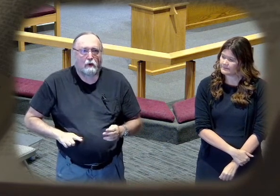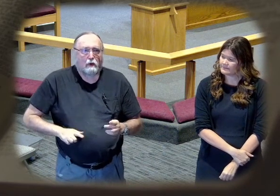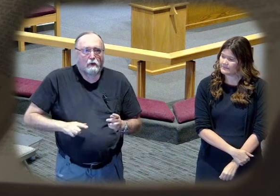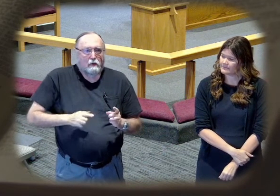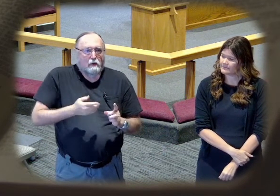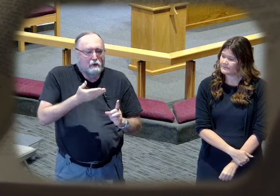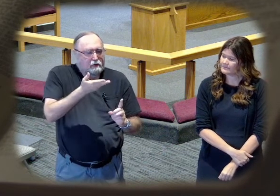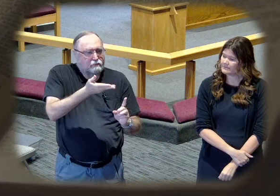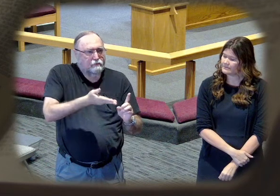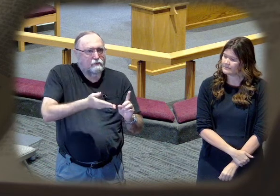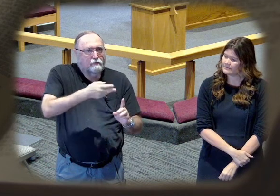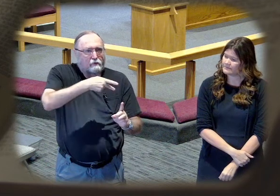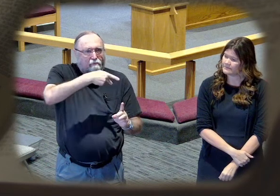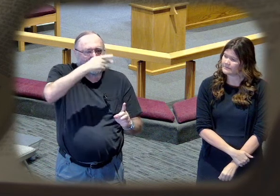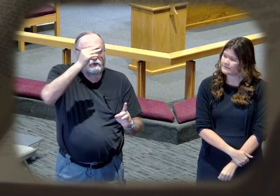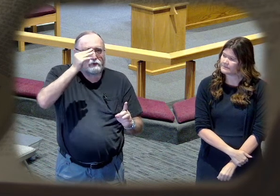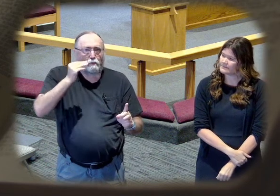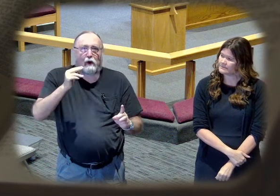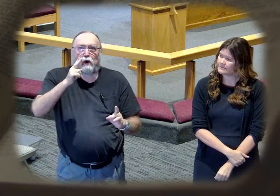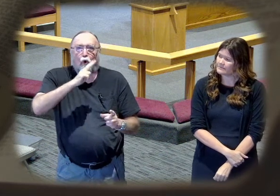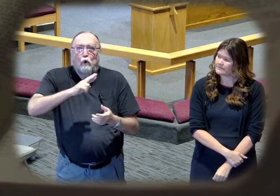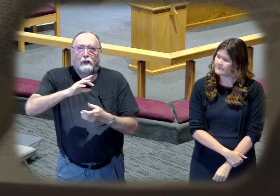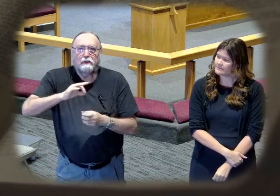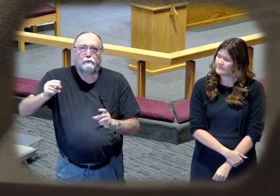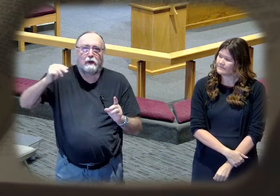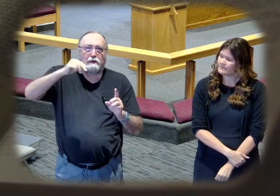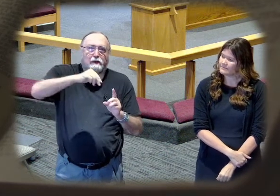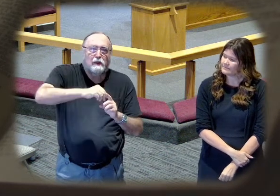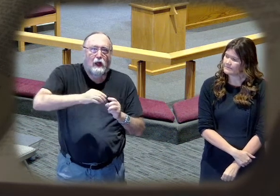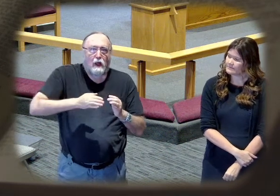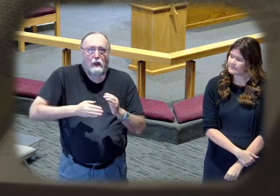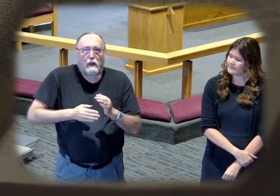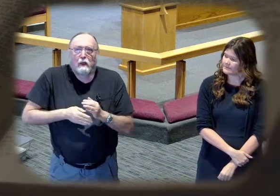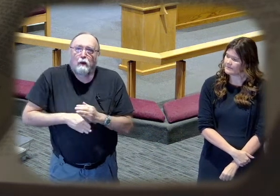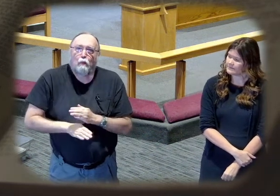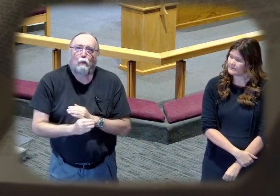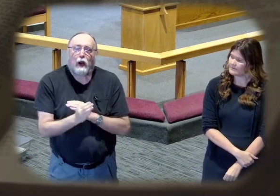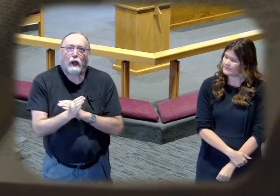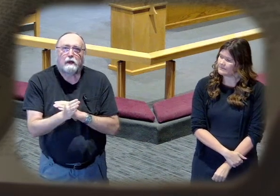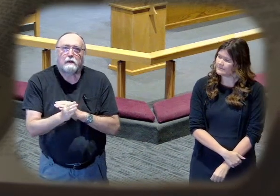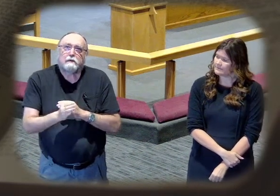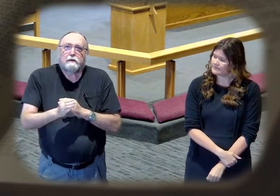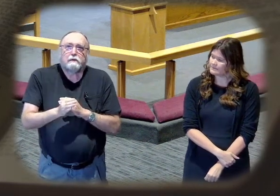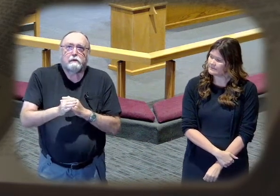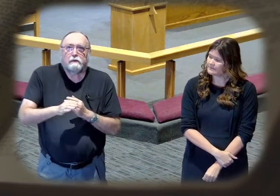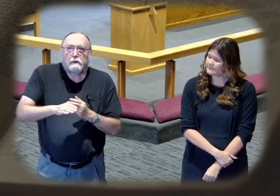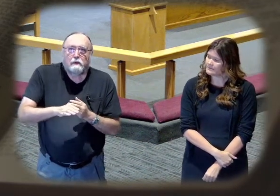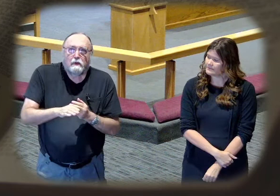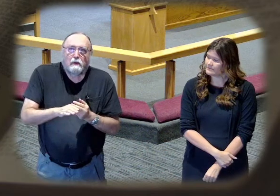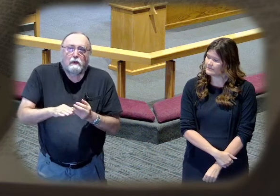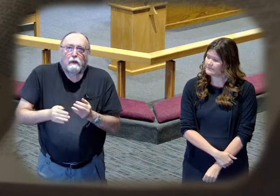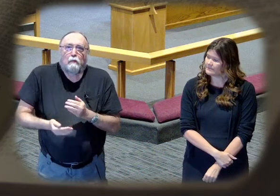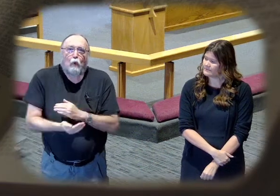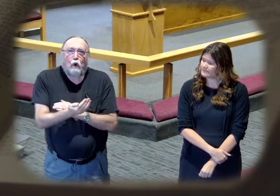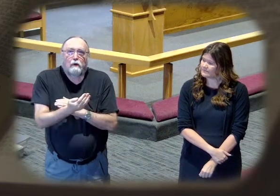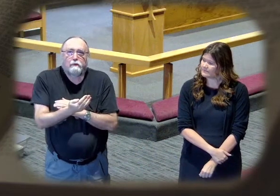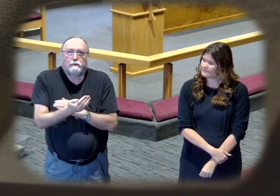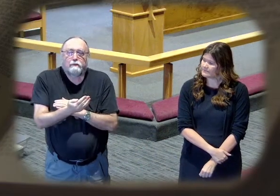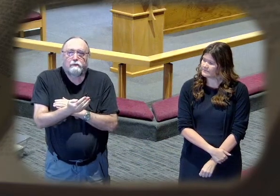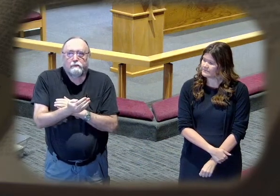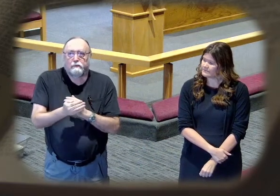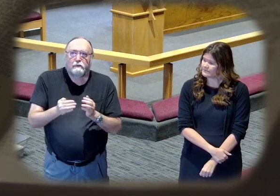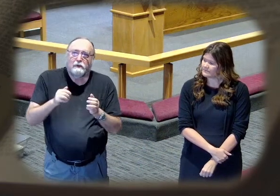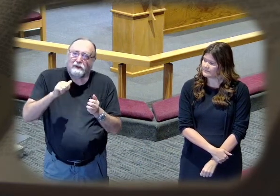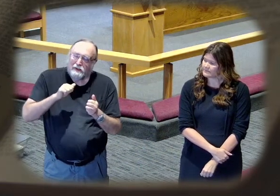was conceived by the Holy Spirit, born of the Virgin Mary, suffered under Pontius Pilate, was